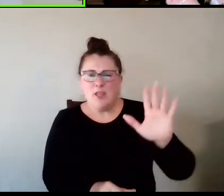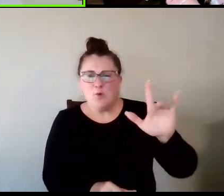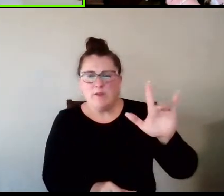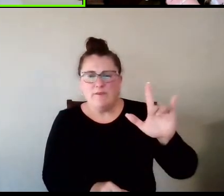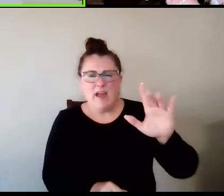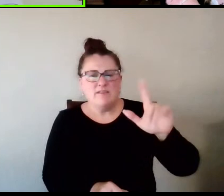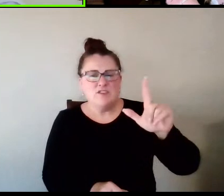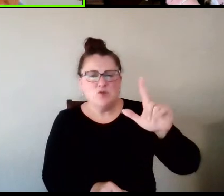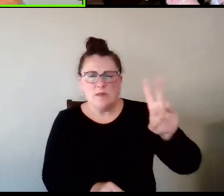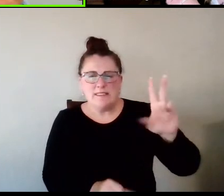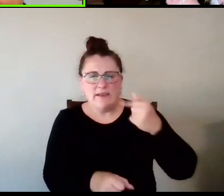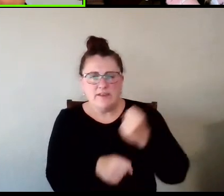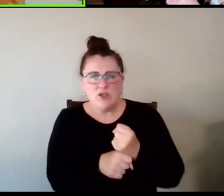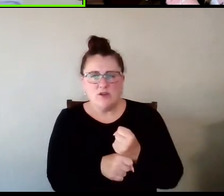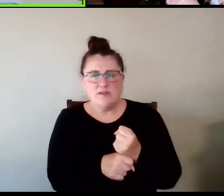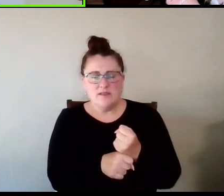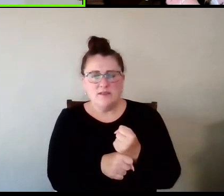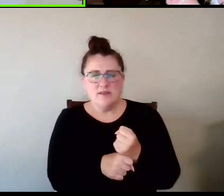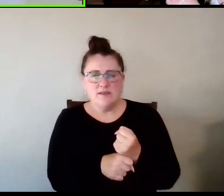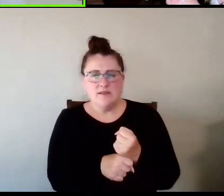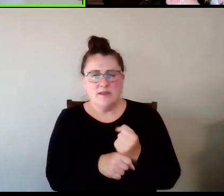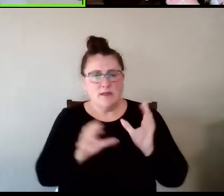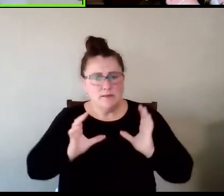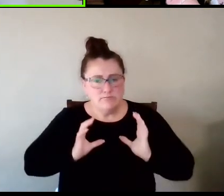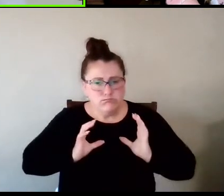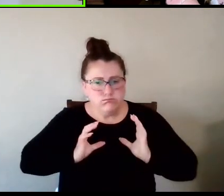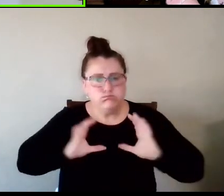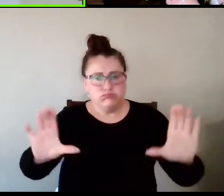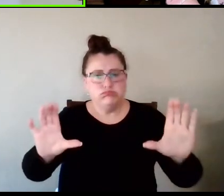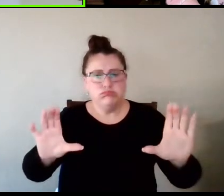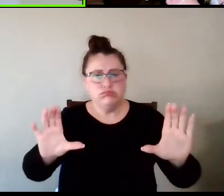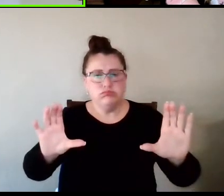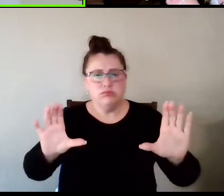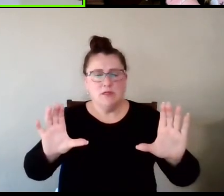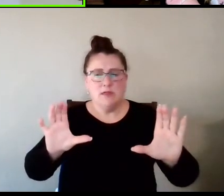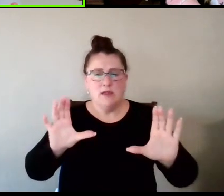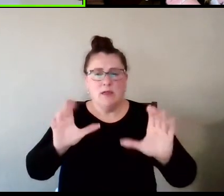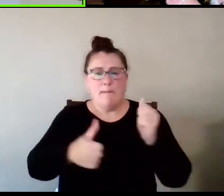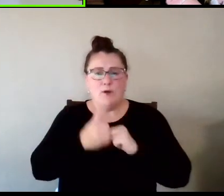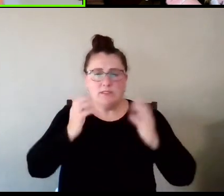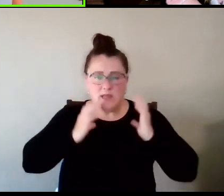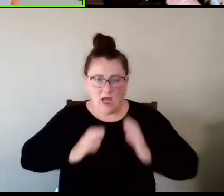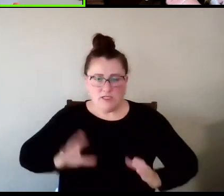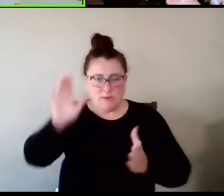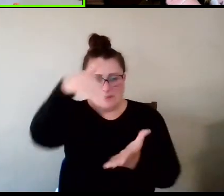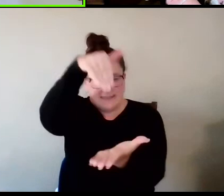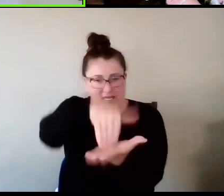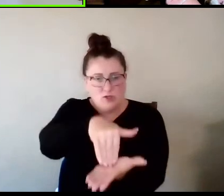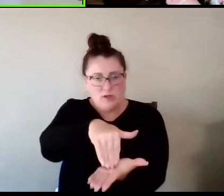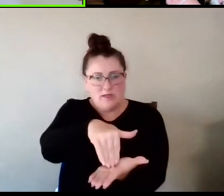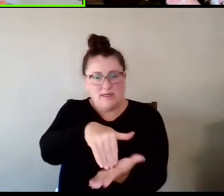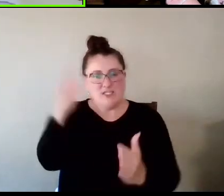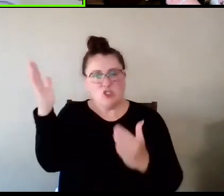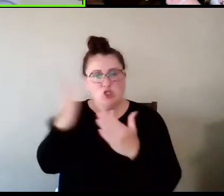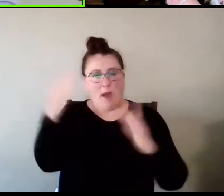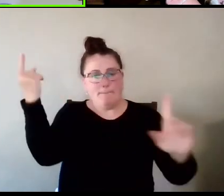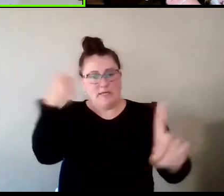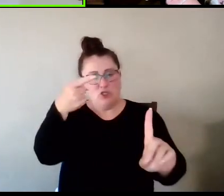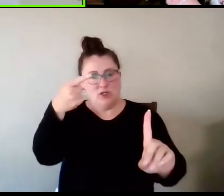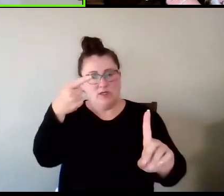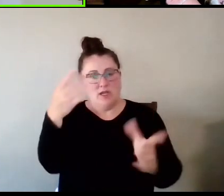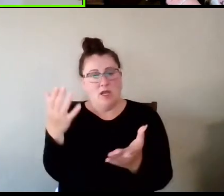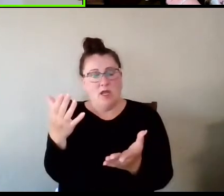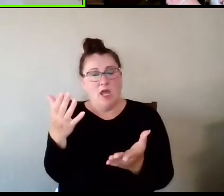27 years, they had put becoming Earth's most customer-centric company as his main mission, he's adding now